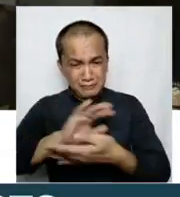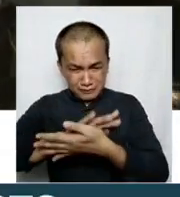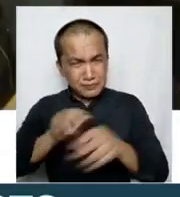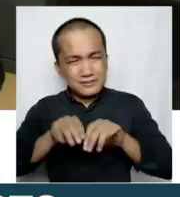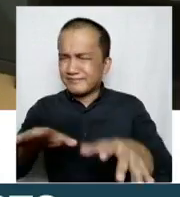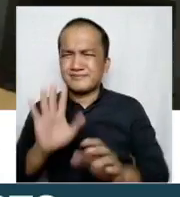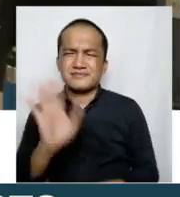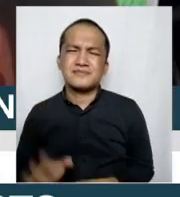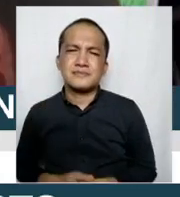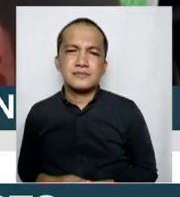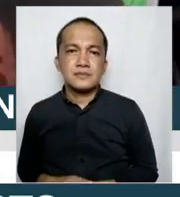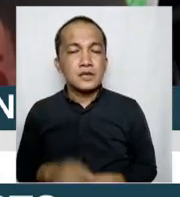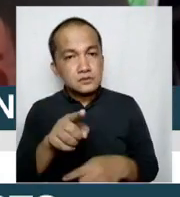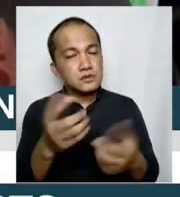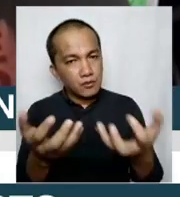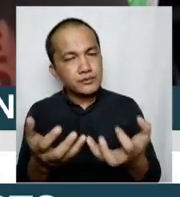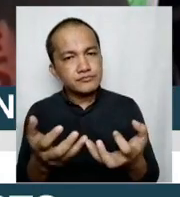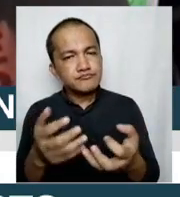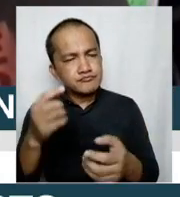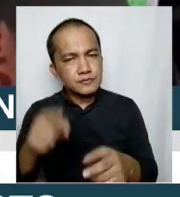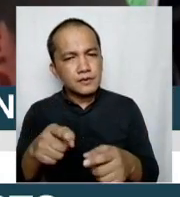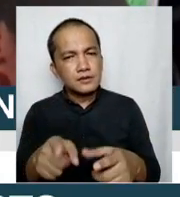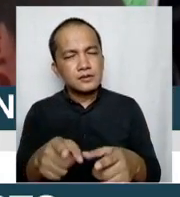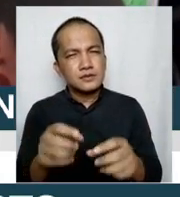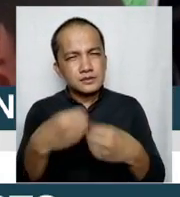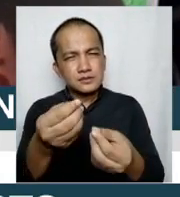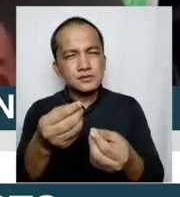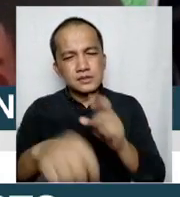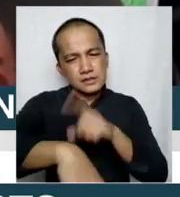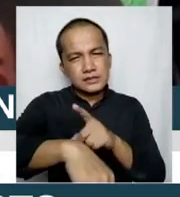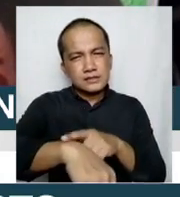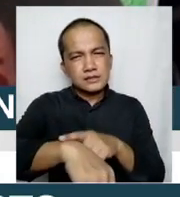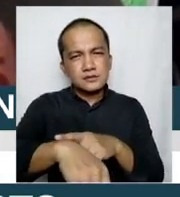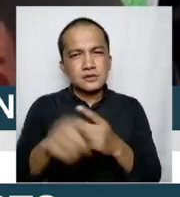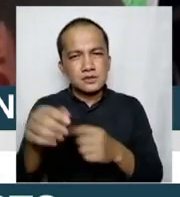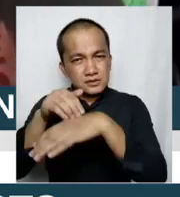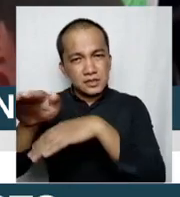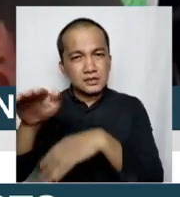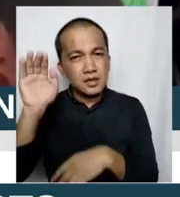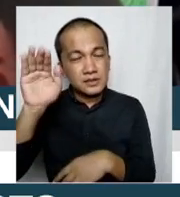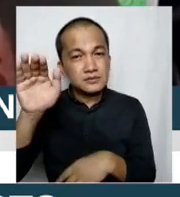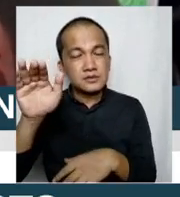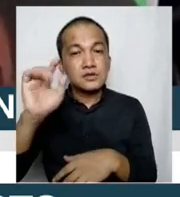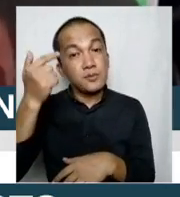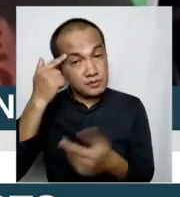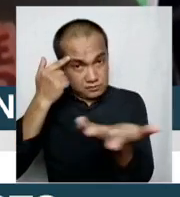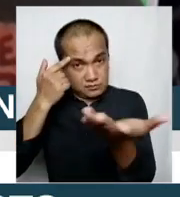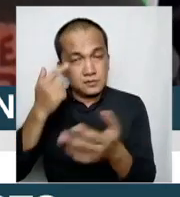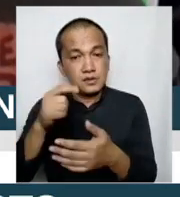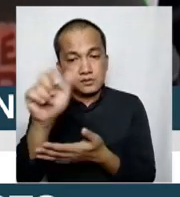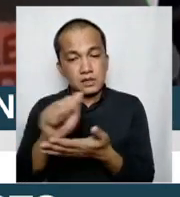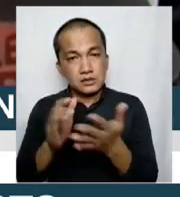All right, I want to take this moment to give you the time to at least send out an appeal to the government or to artists as well who